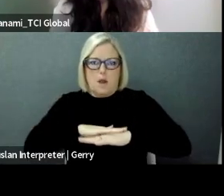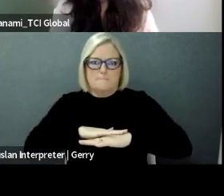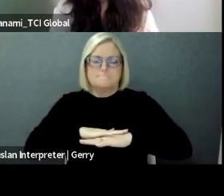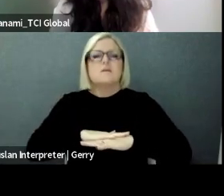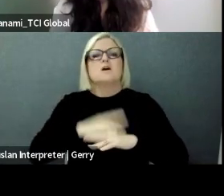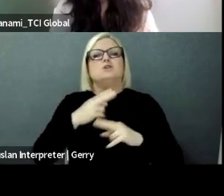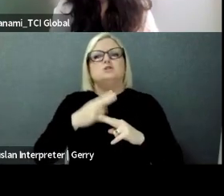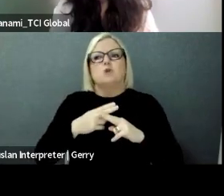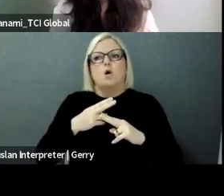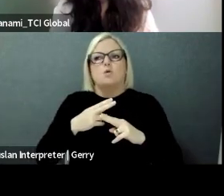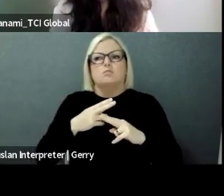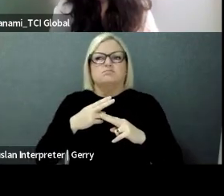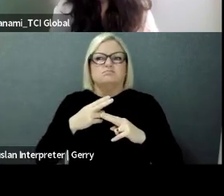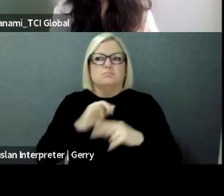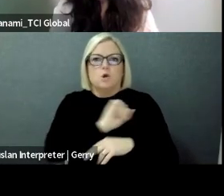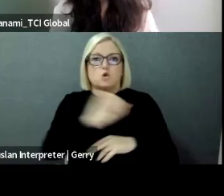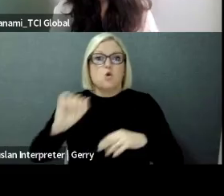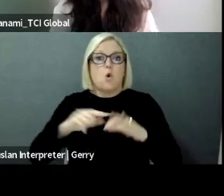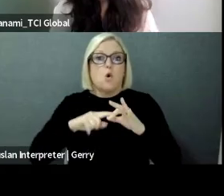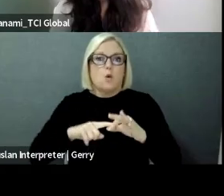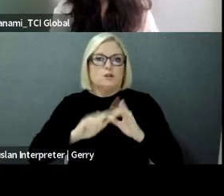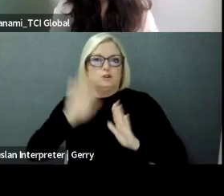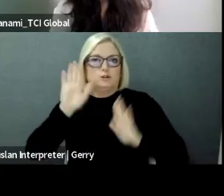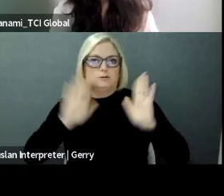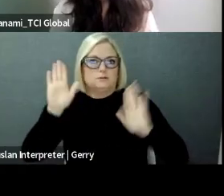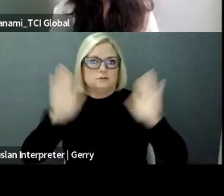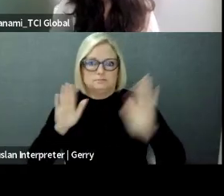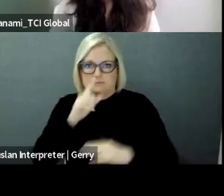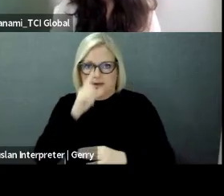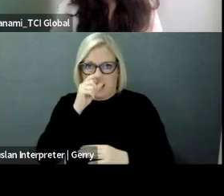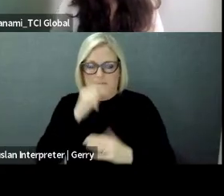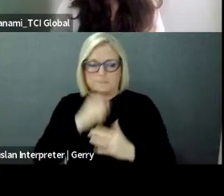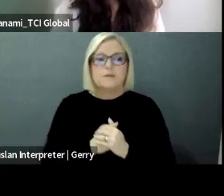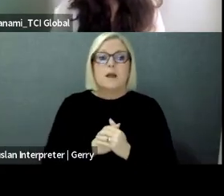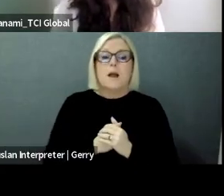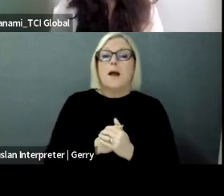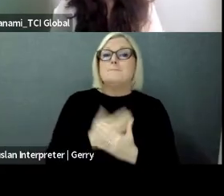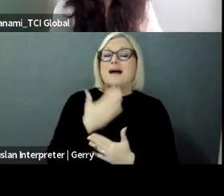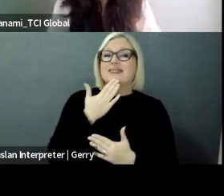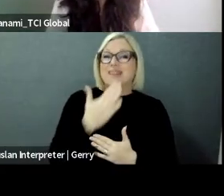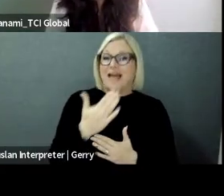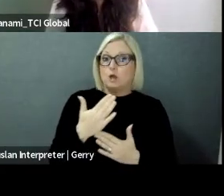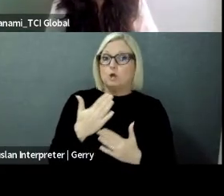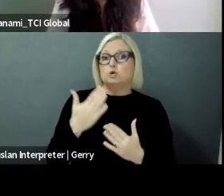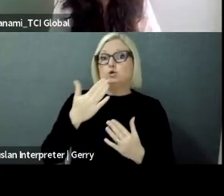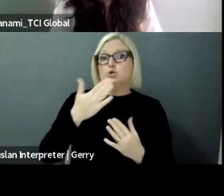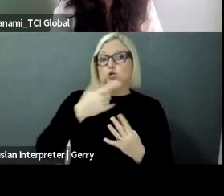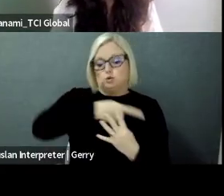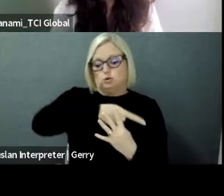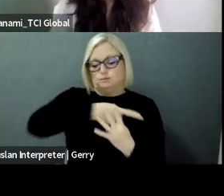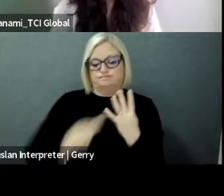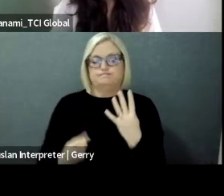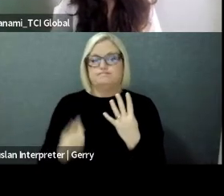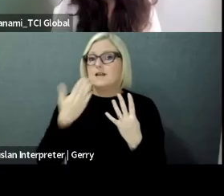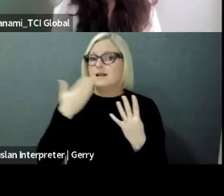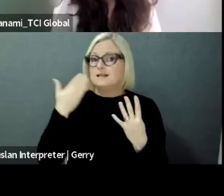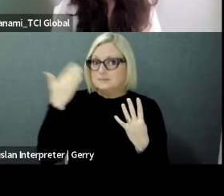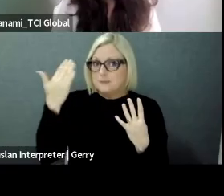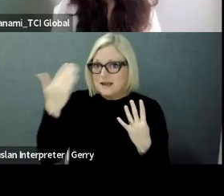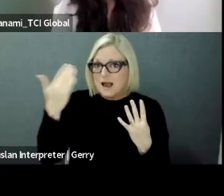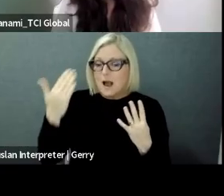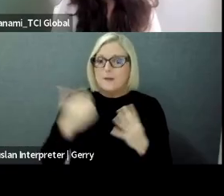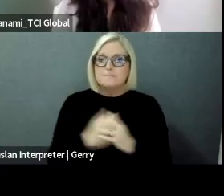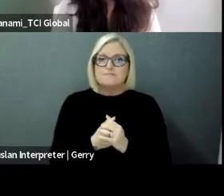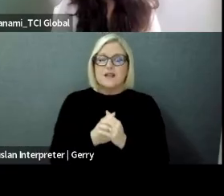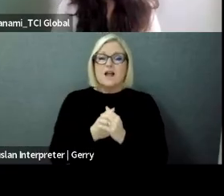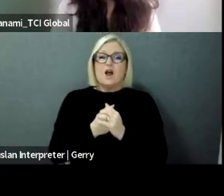up. So thank you to all of our speakers and to everyone who has joined the discussion. Across the session, I've heard